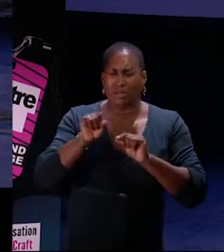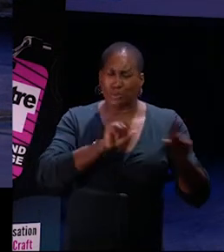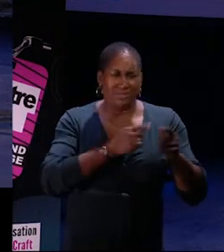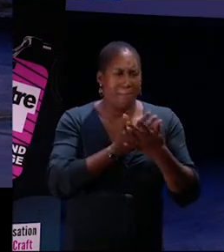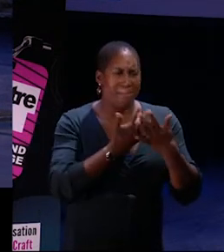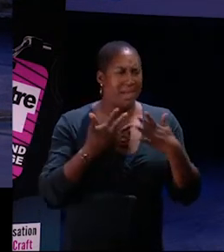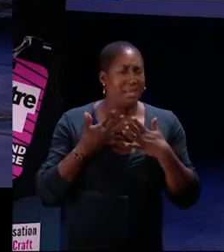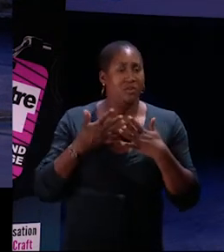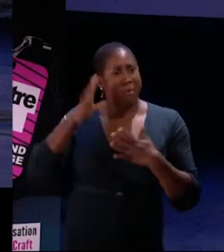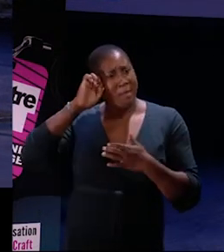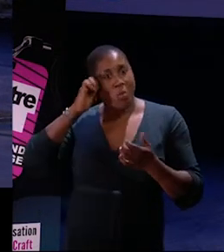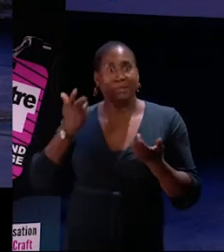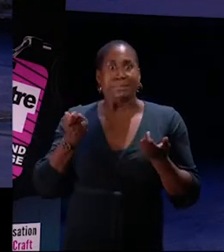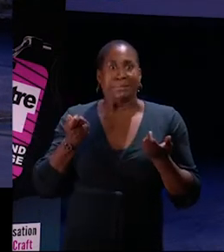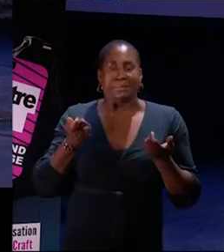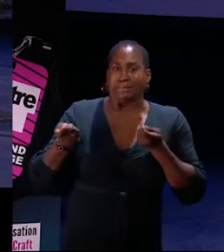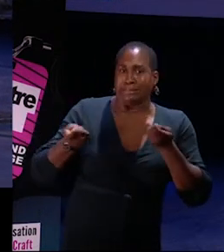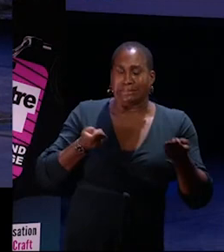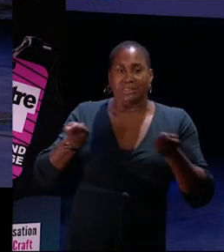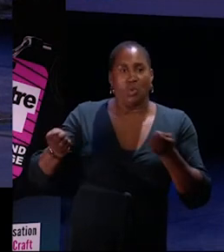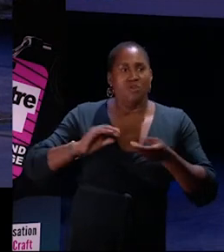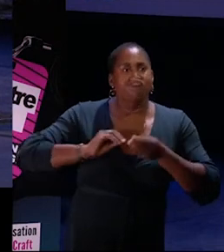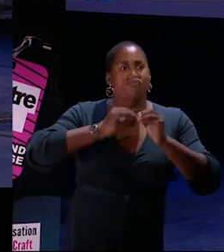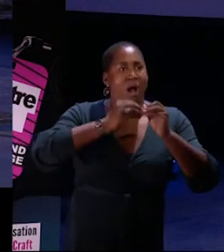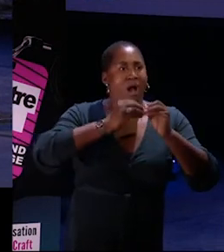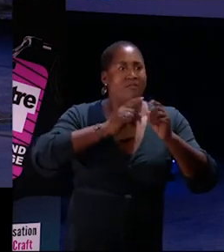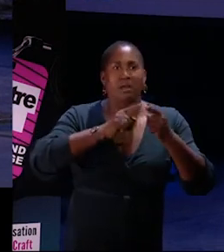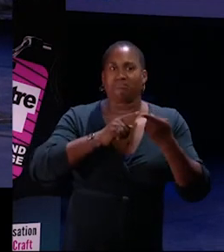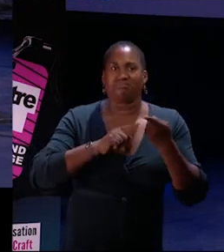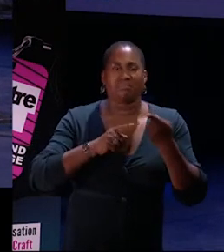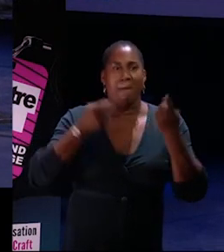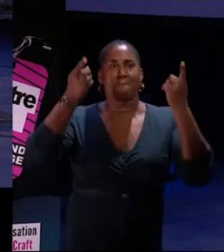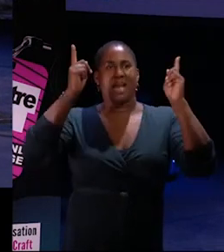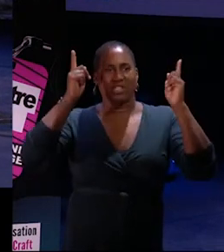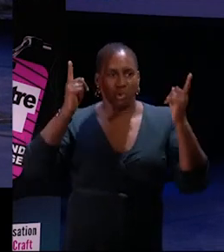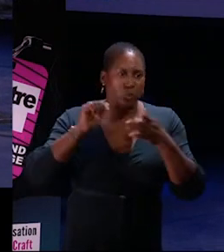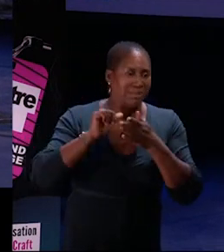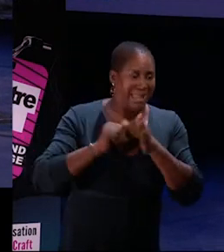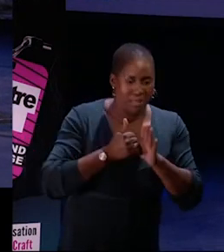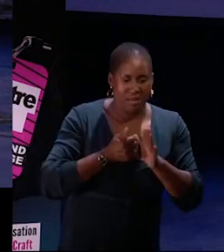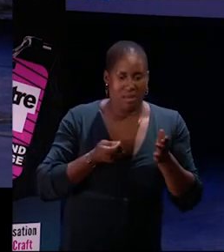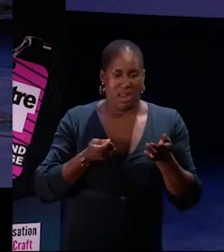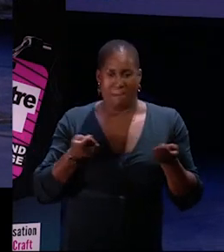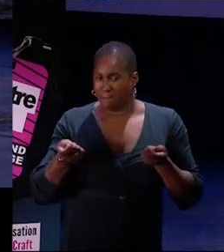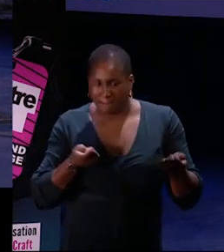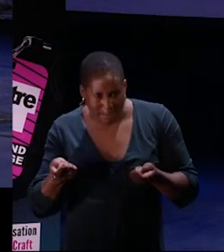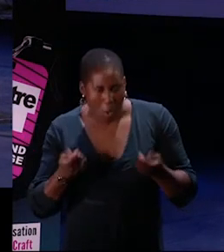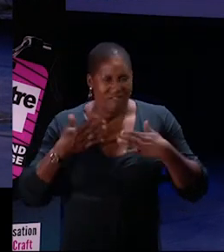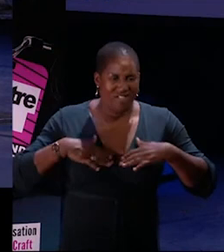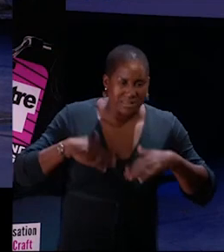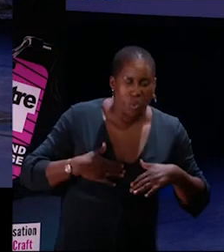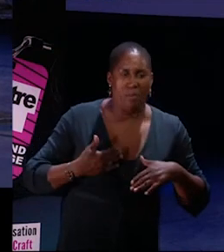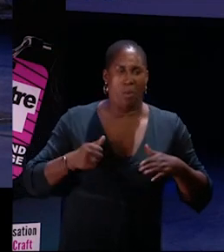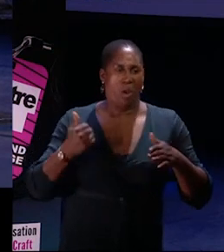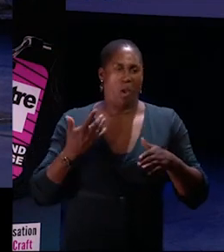with technology, who've got administrative skills, managerial skills, who have got physical skills, who are incredible woodworkers